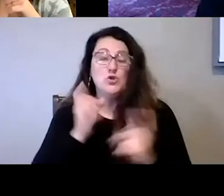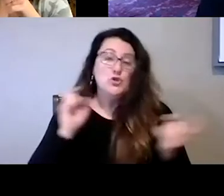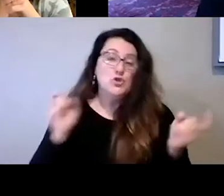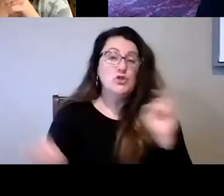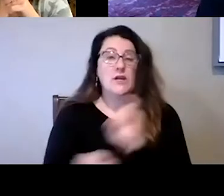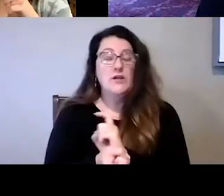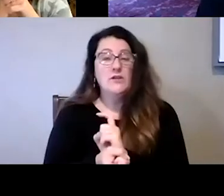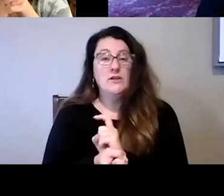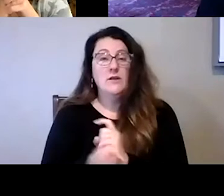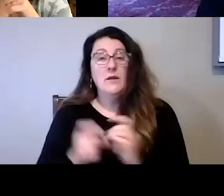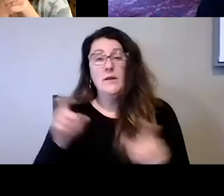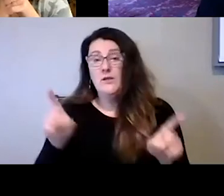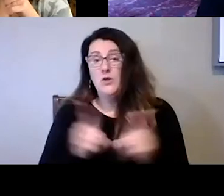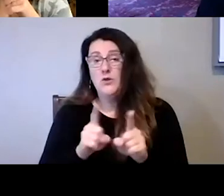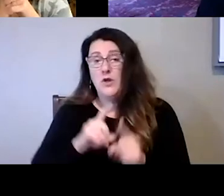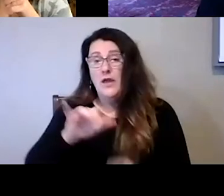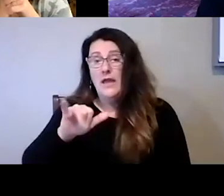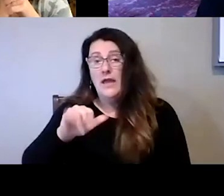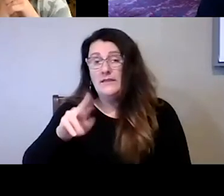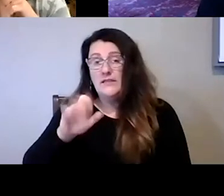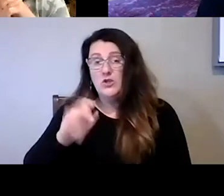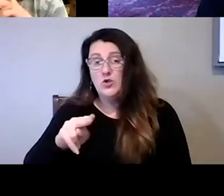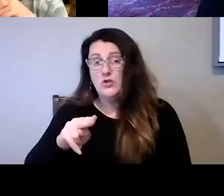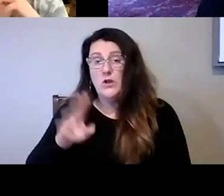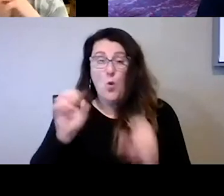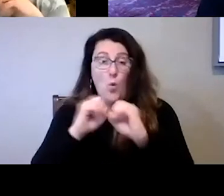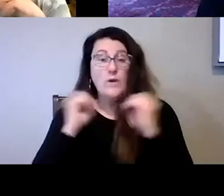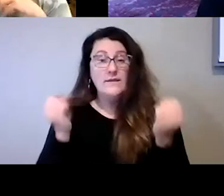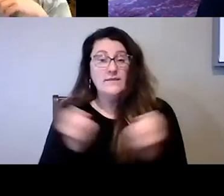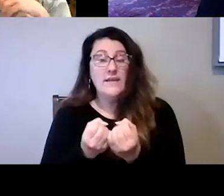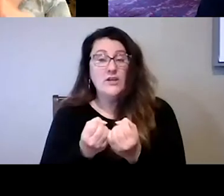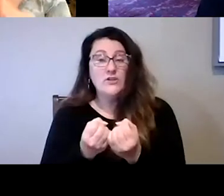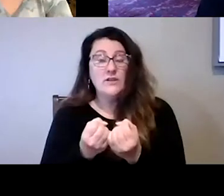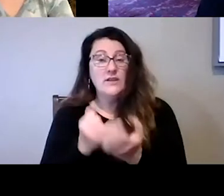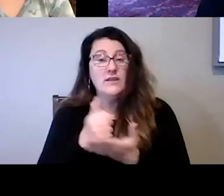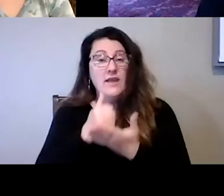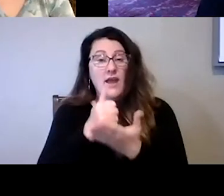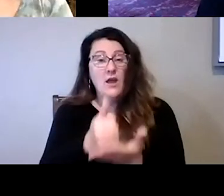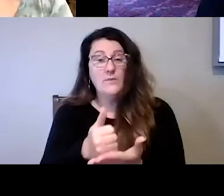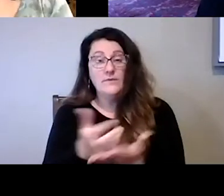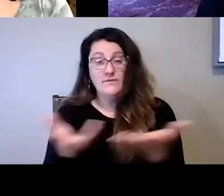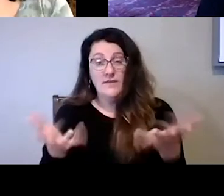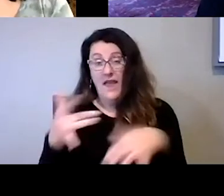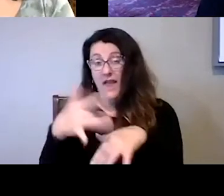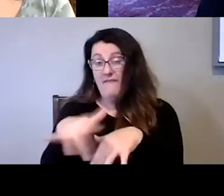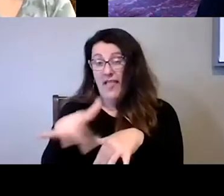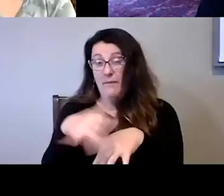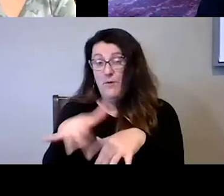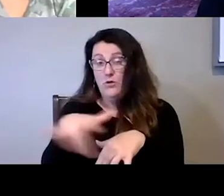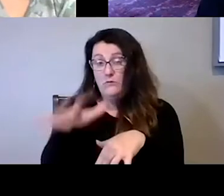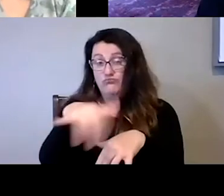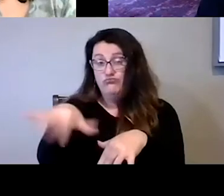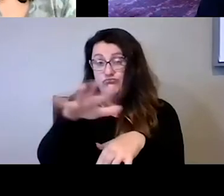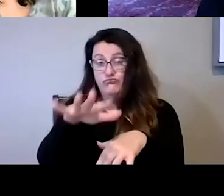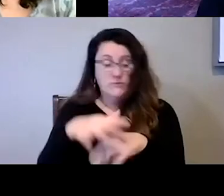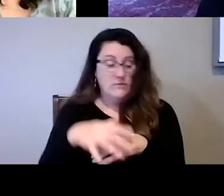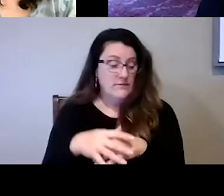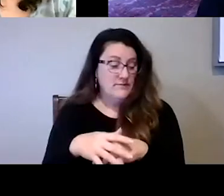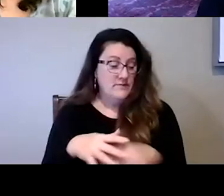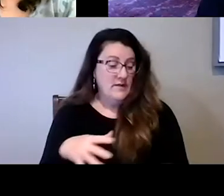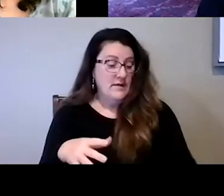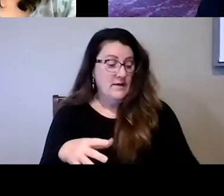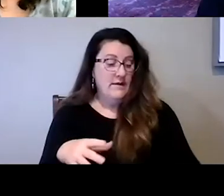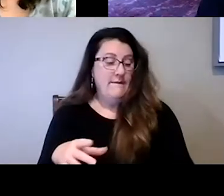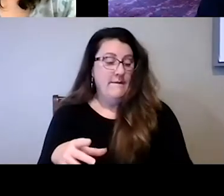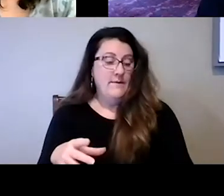an institution, it's an organization that helps make it available to anybody and everybody, right?